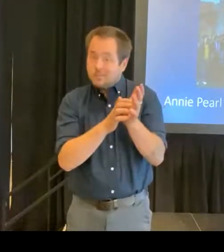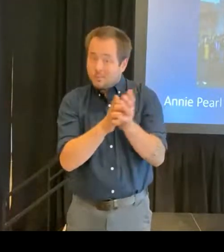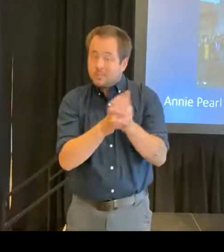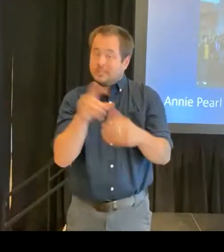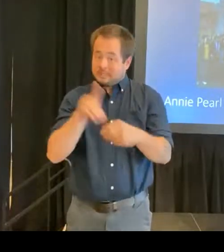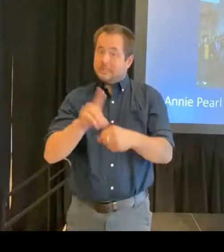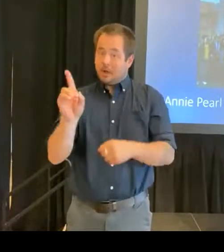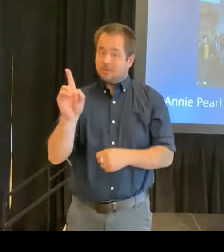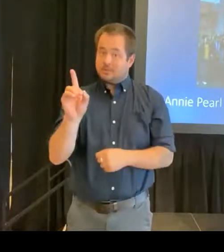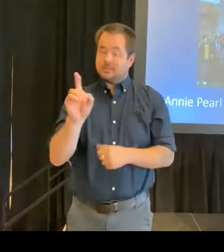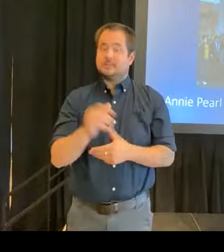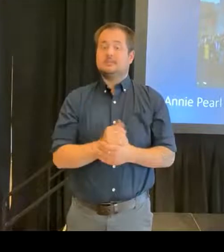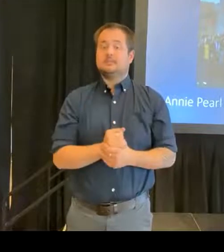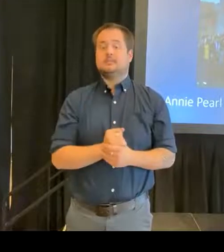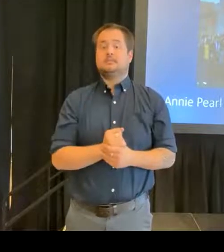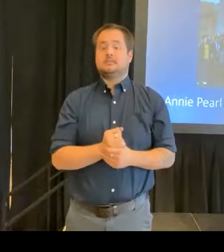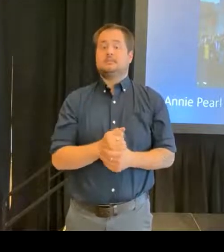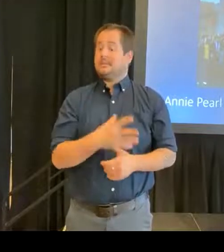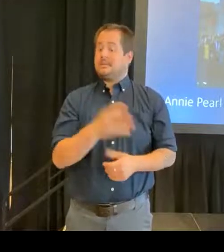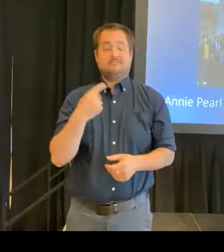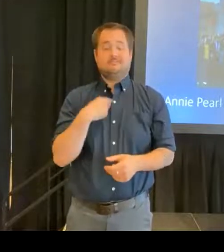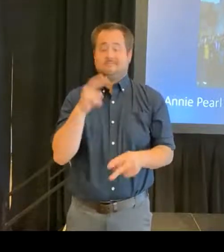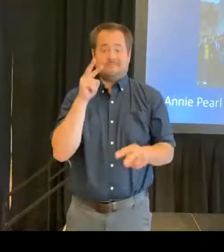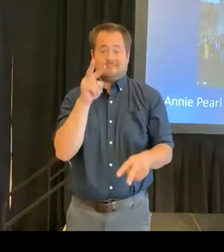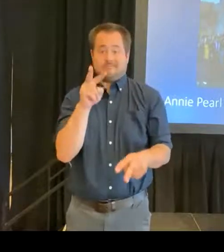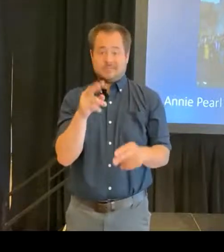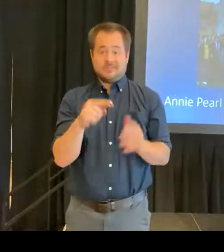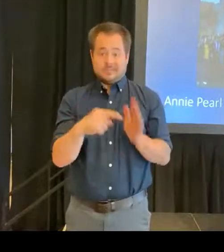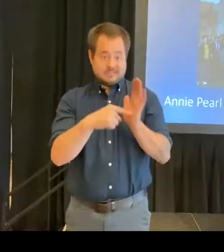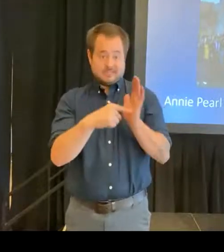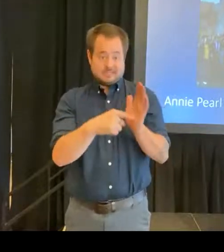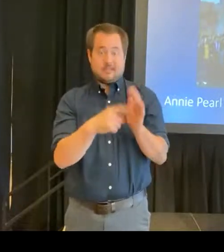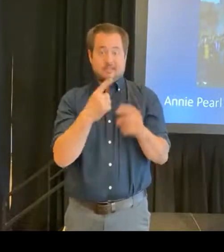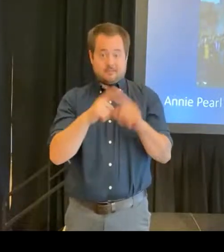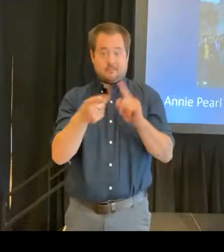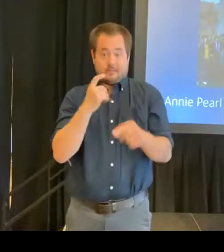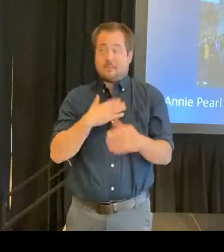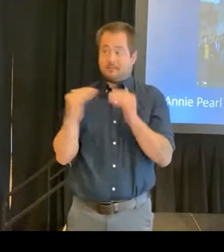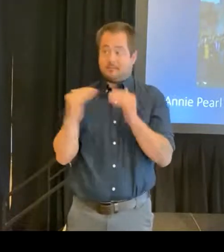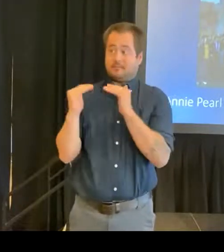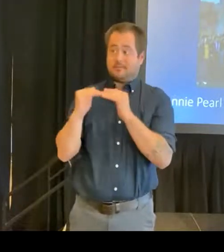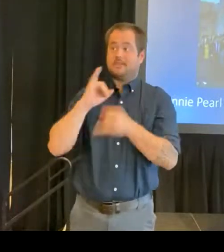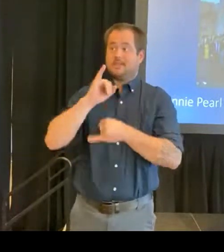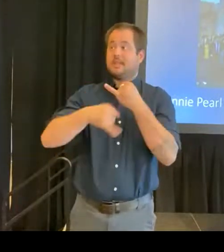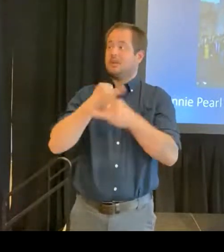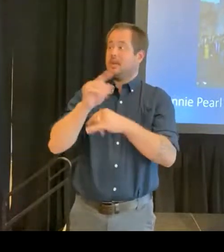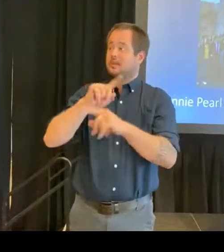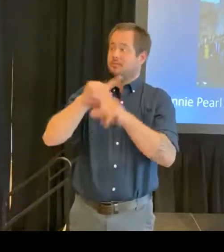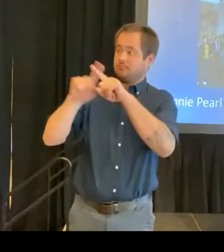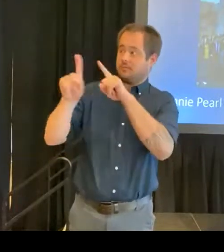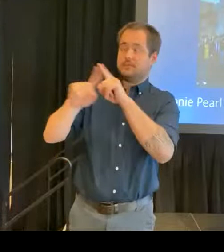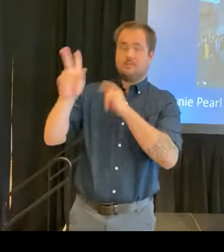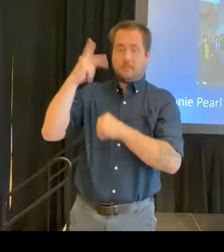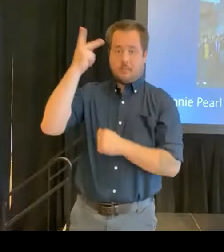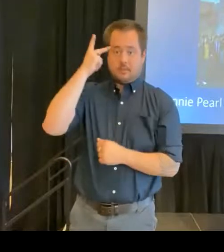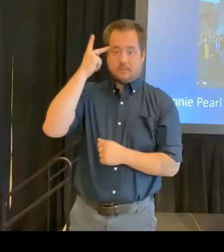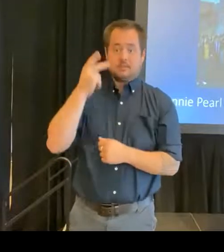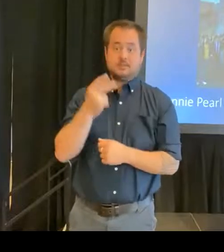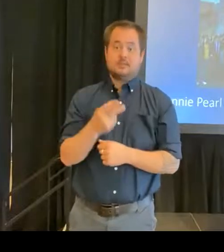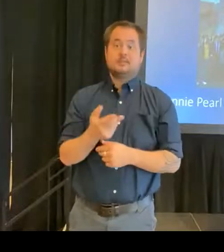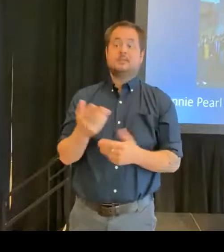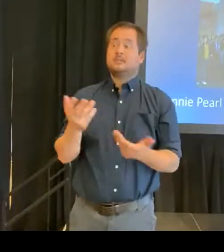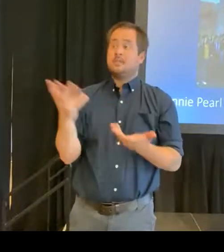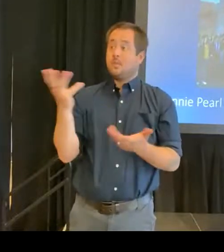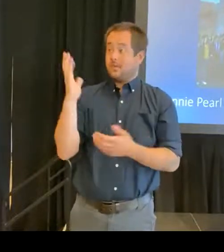we're seeing signs from what my colleagues tell me in international politics about what it might look like if an